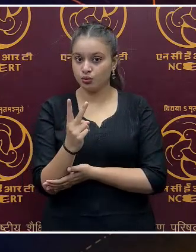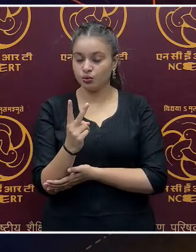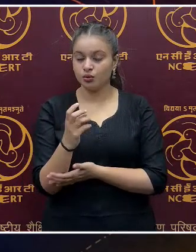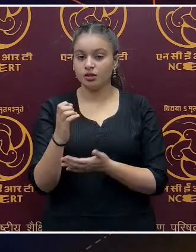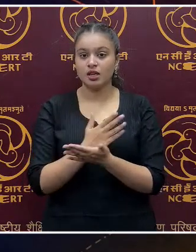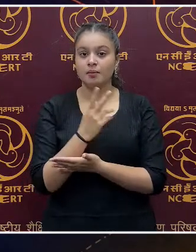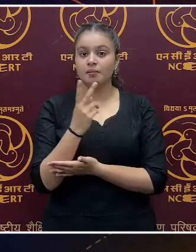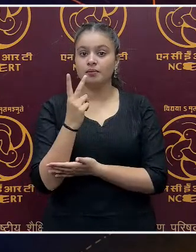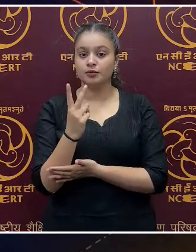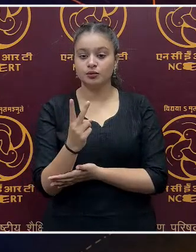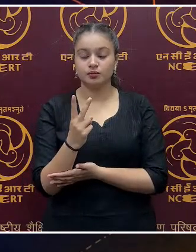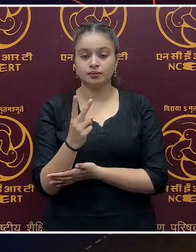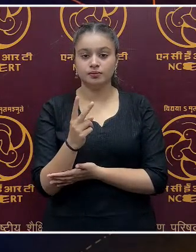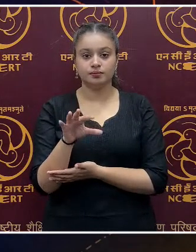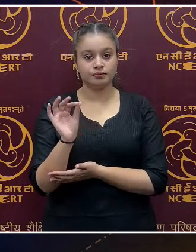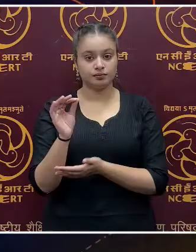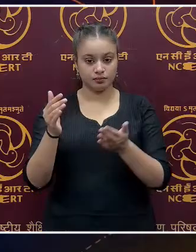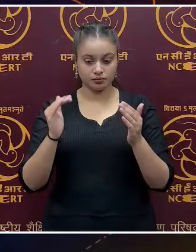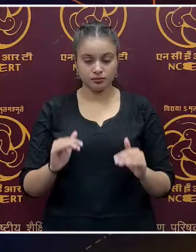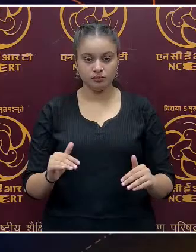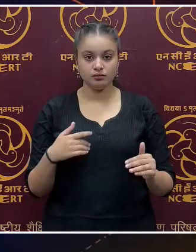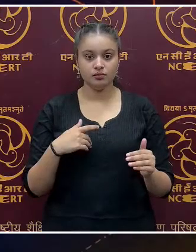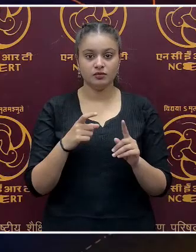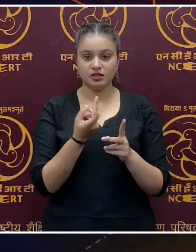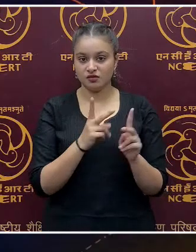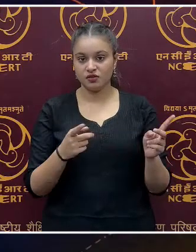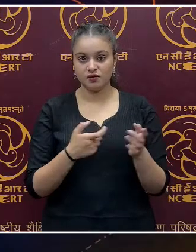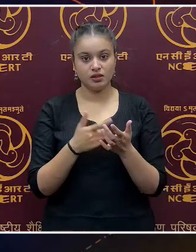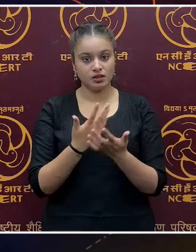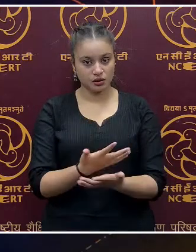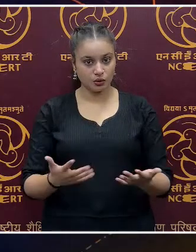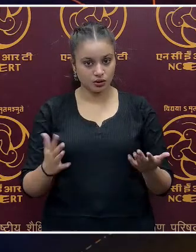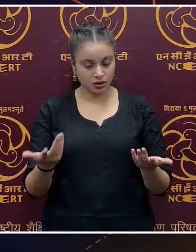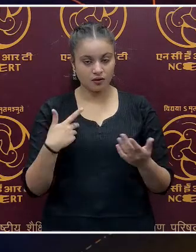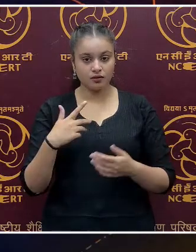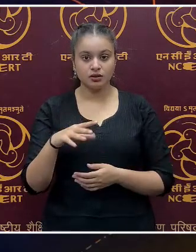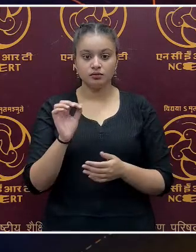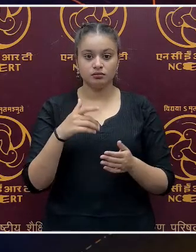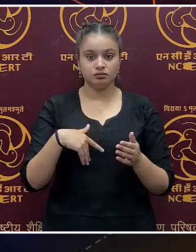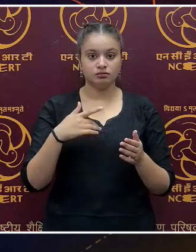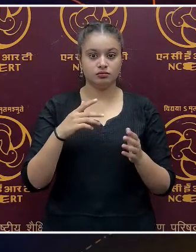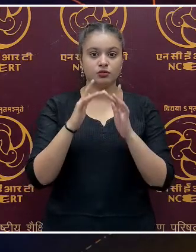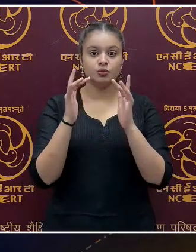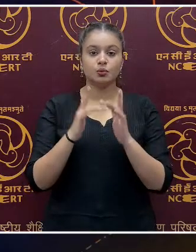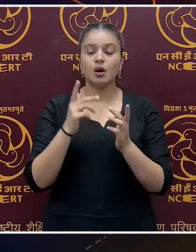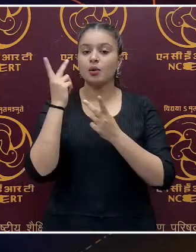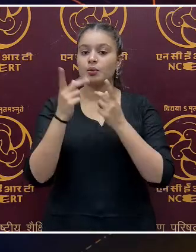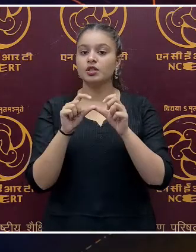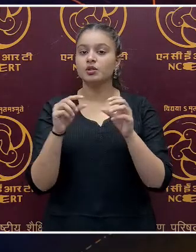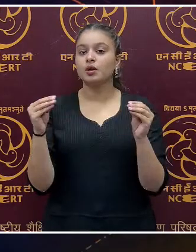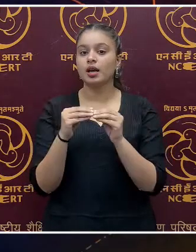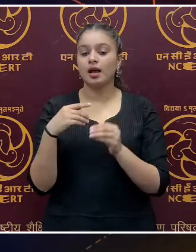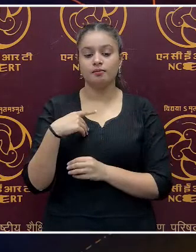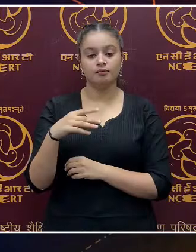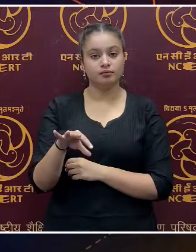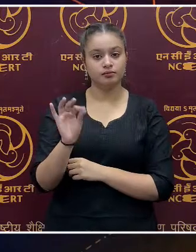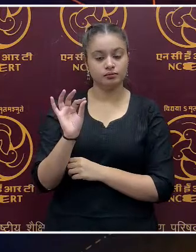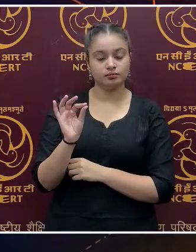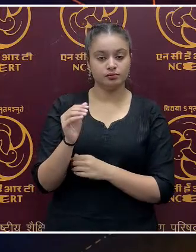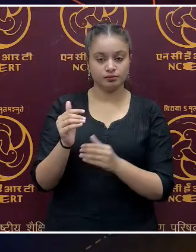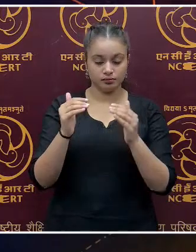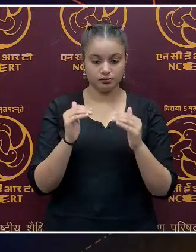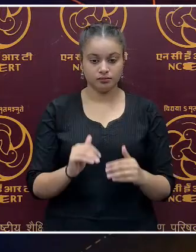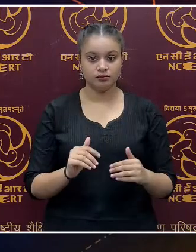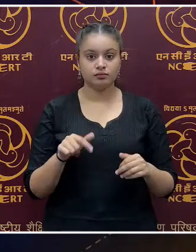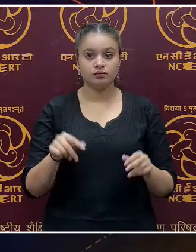chapter 2 here different resources are there. I will go through the virtual labs, and here